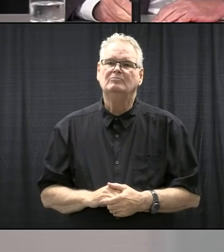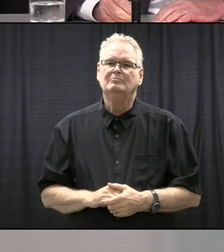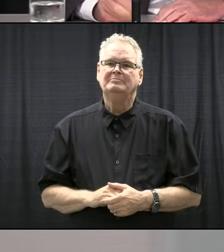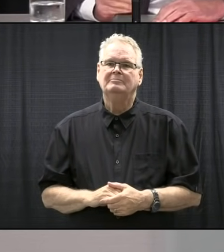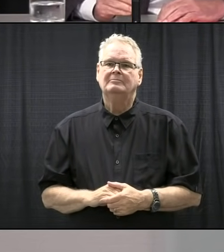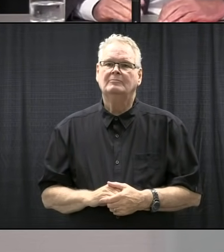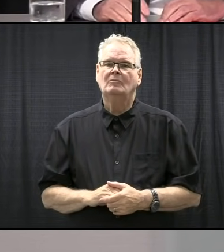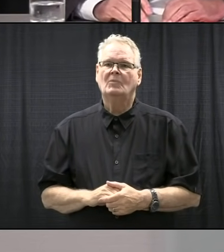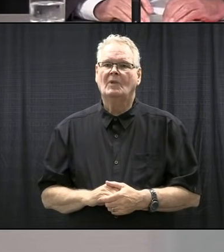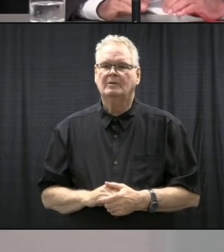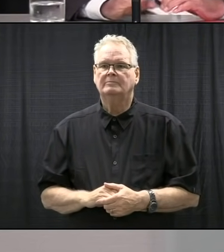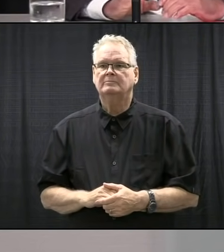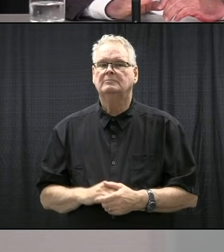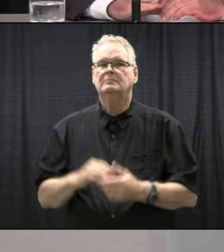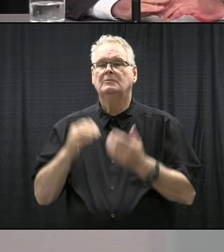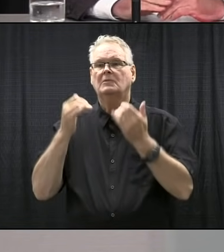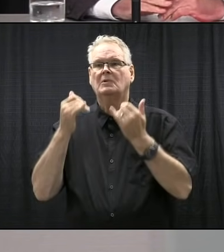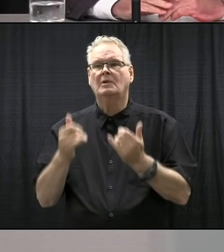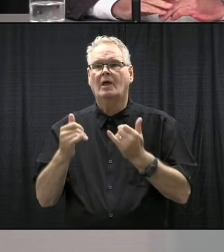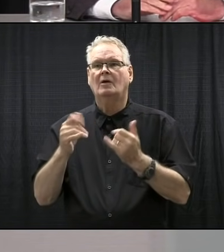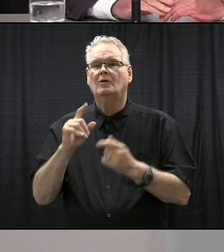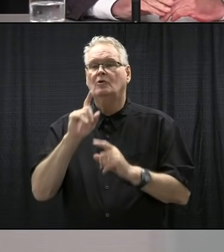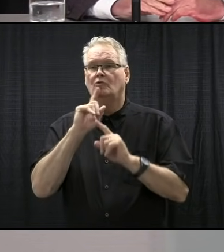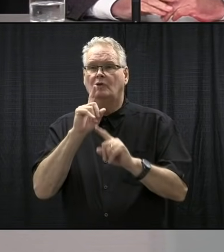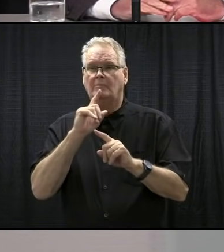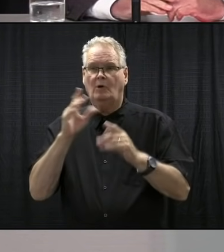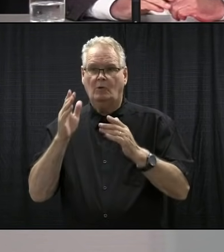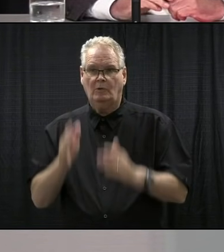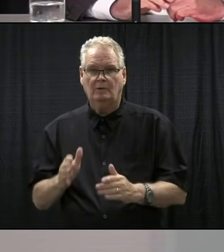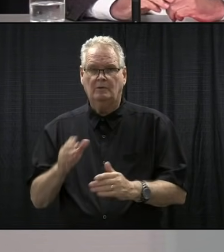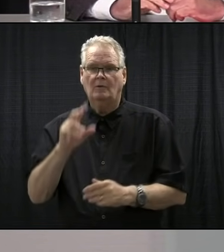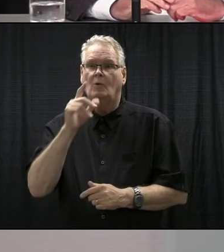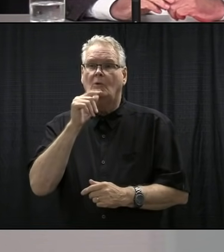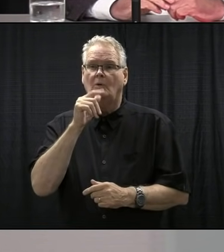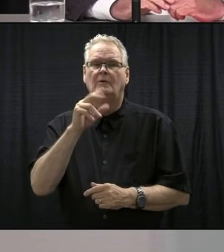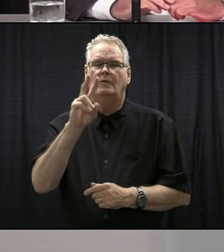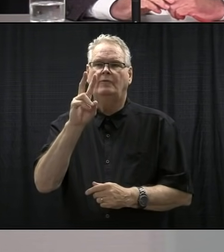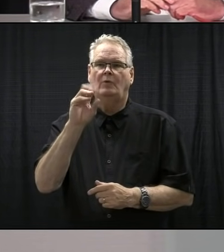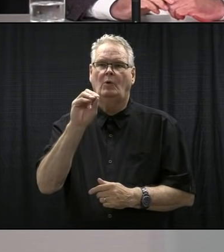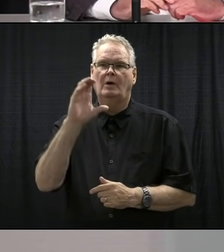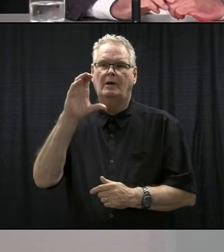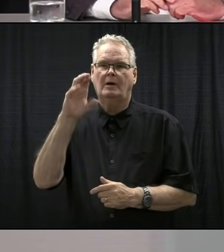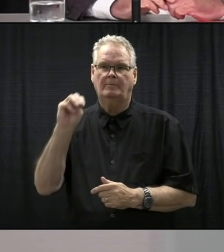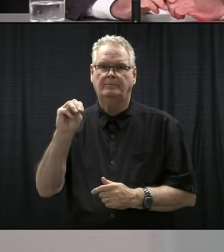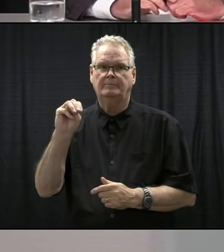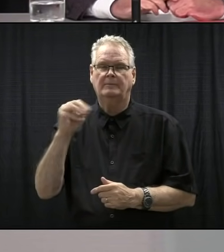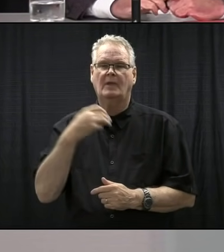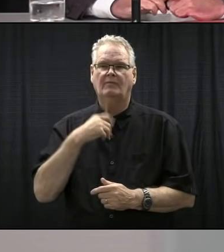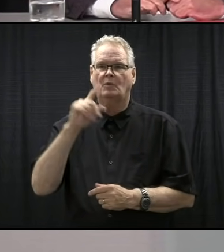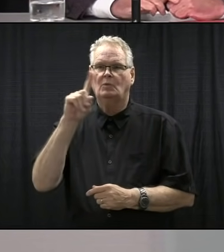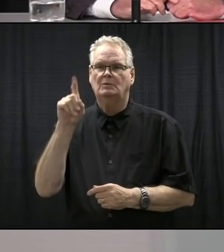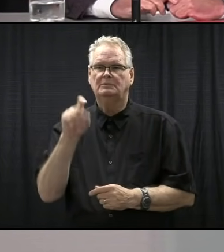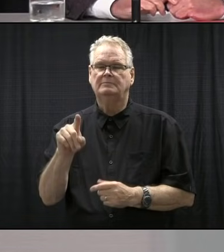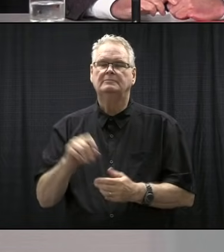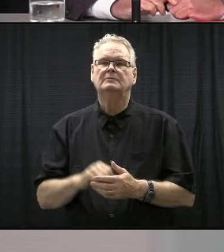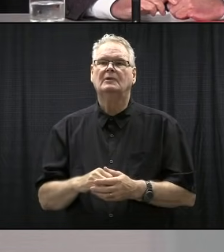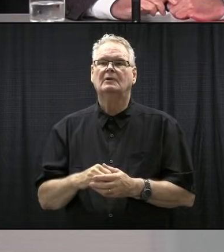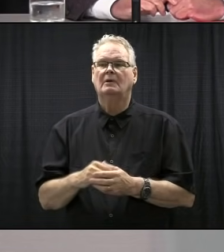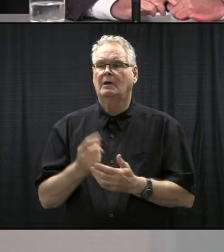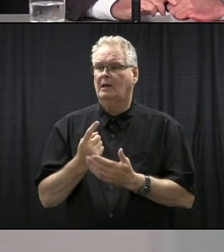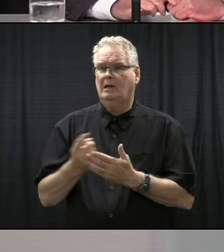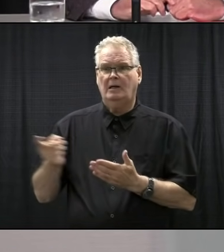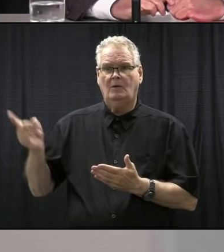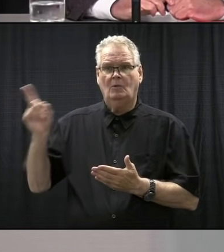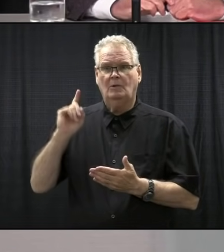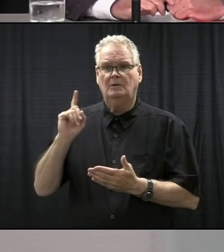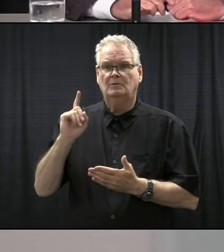go ahead. Good afternoon. Last week, the province released its back-to-school plan, and they say that it will be public health that will